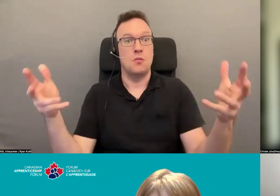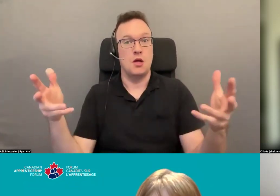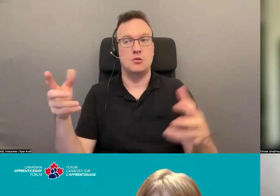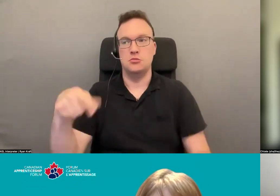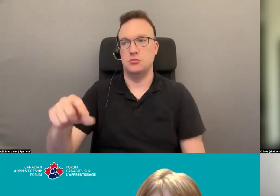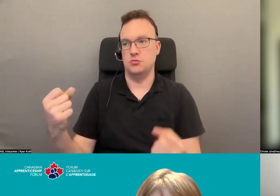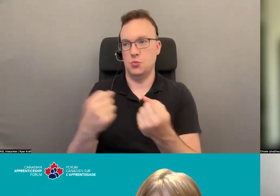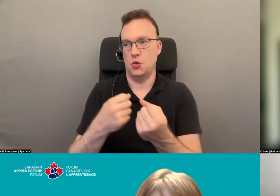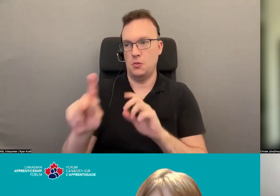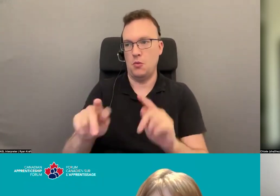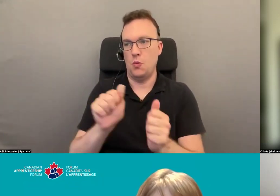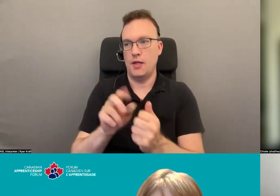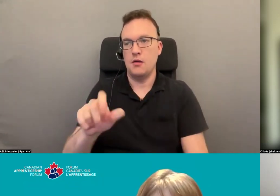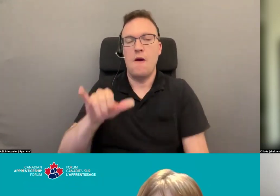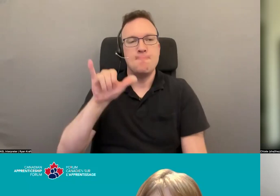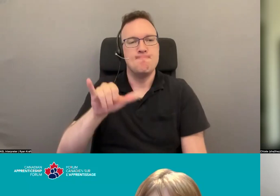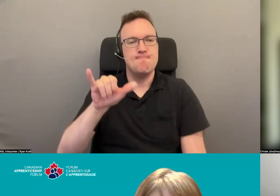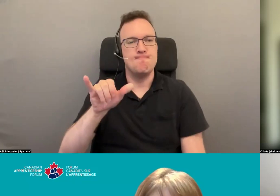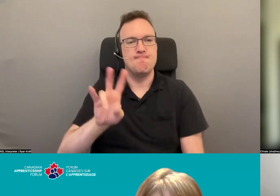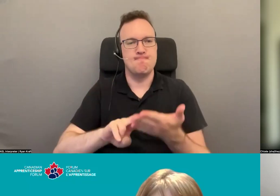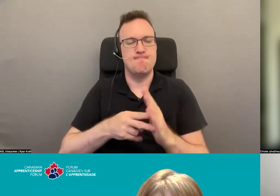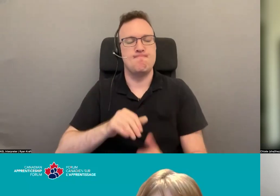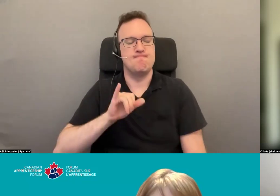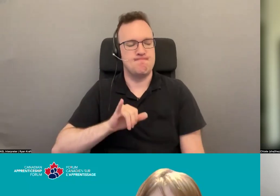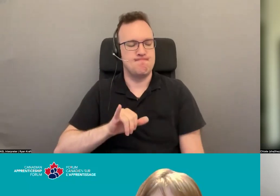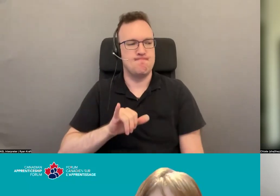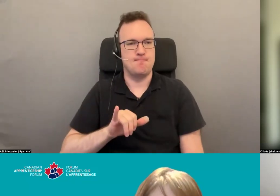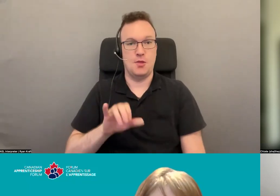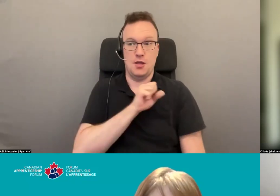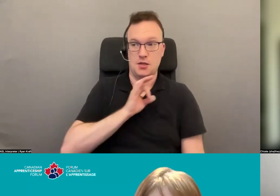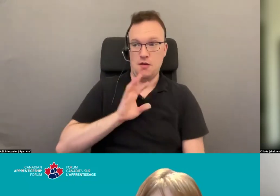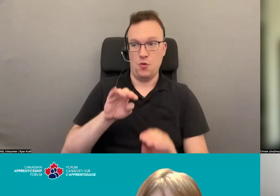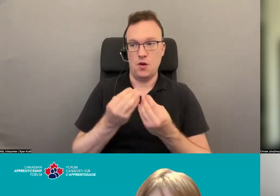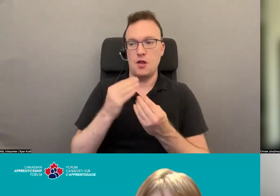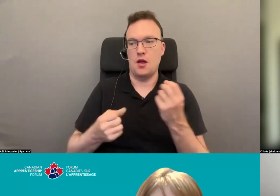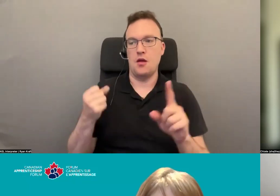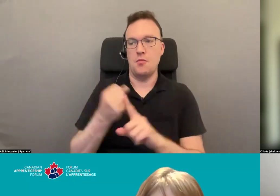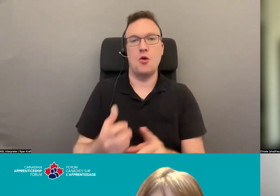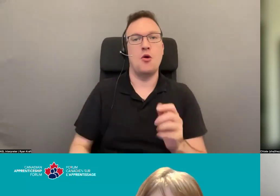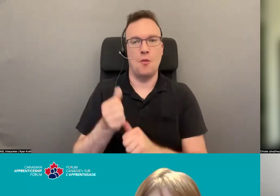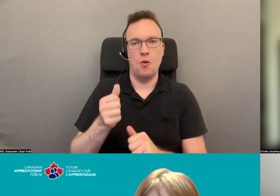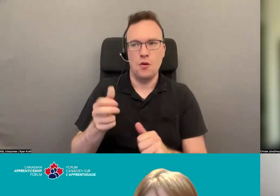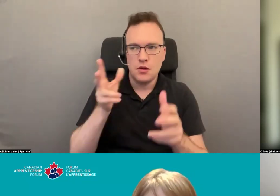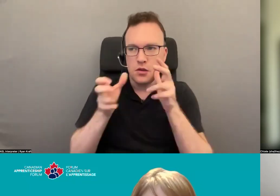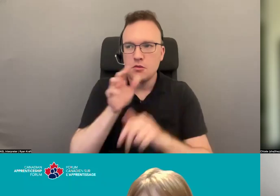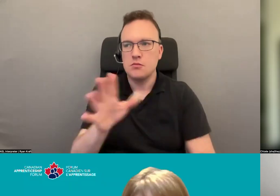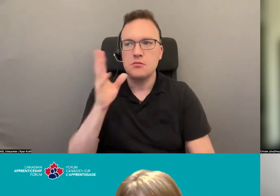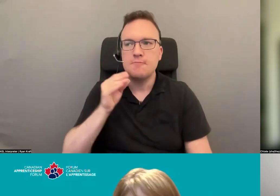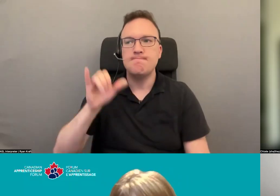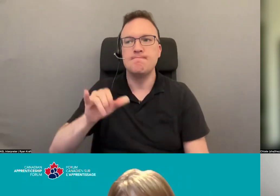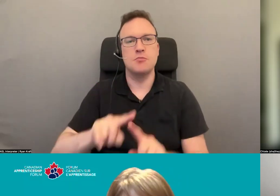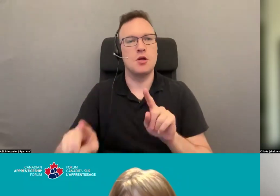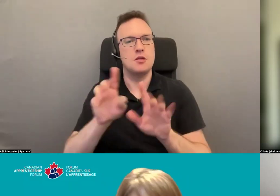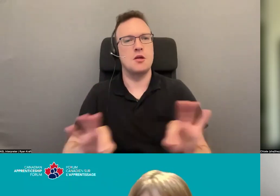so I think at the staff level and organizational level, that's really the most impactful thing that we've done so far. But we want